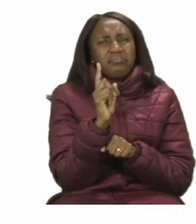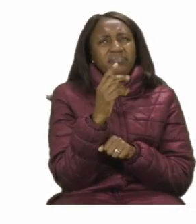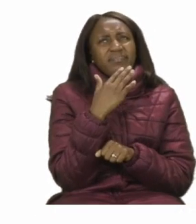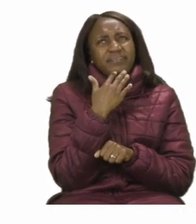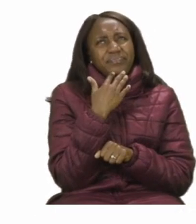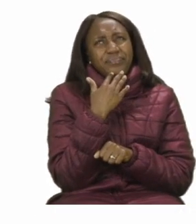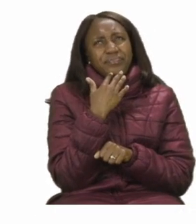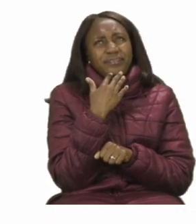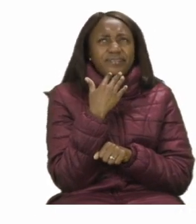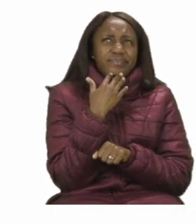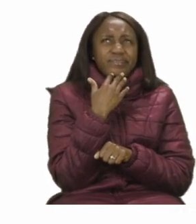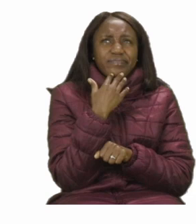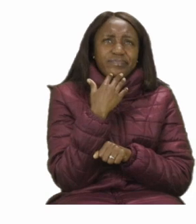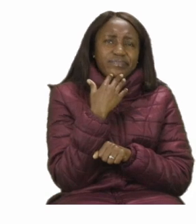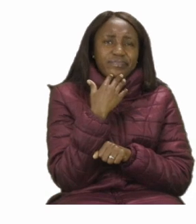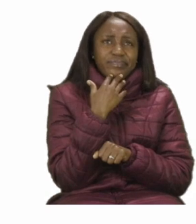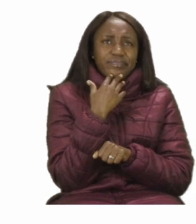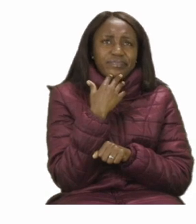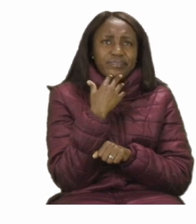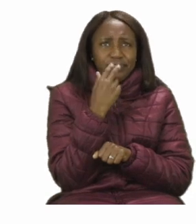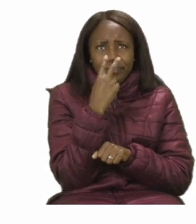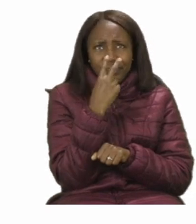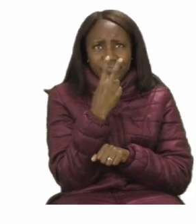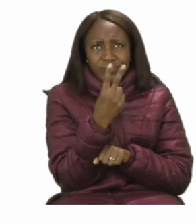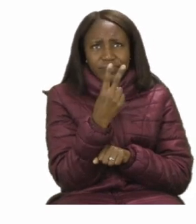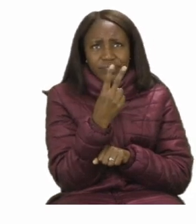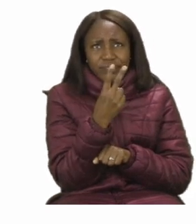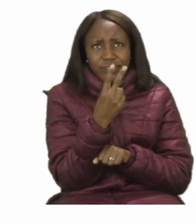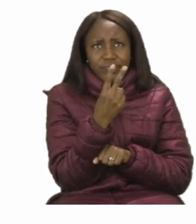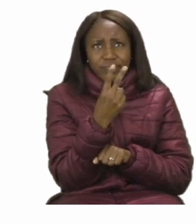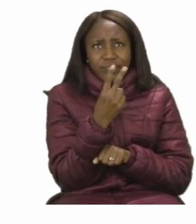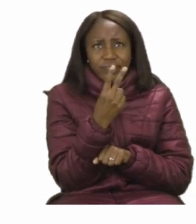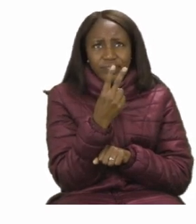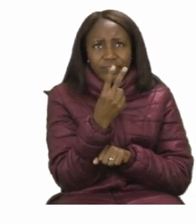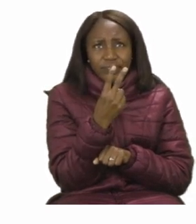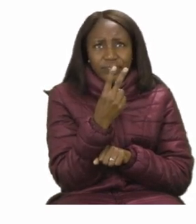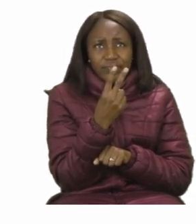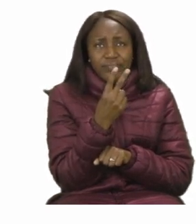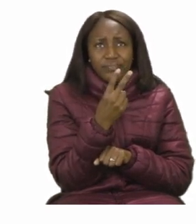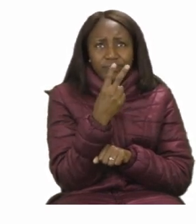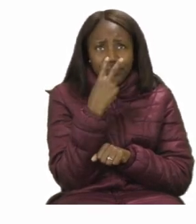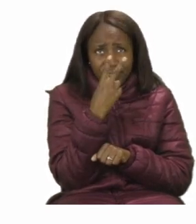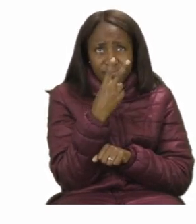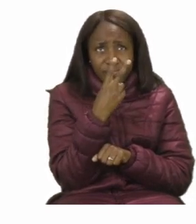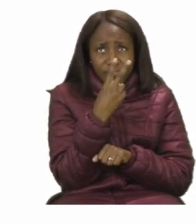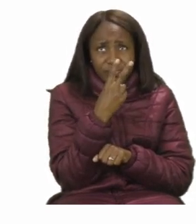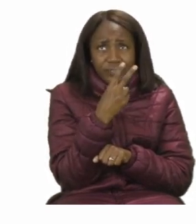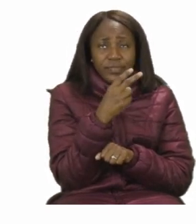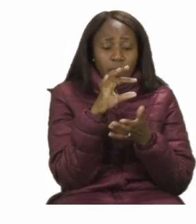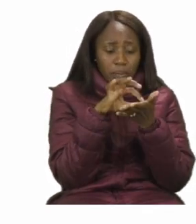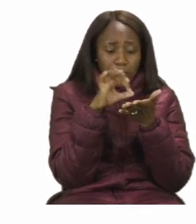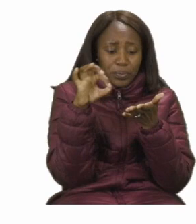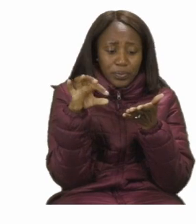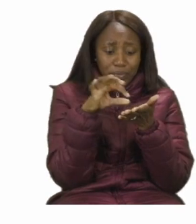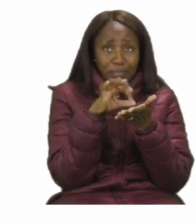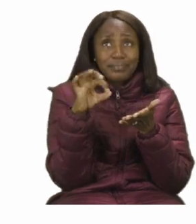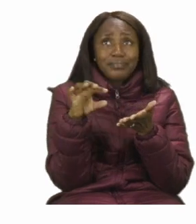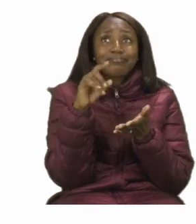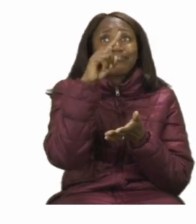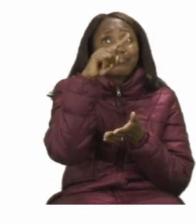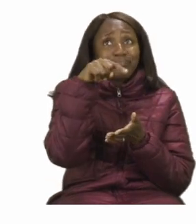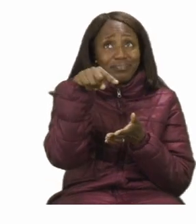be. Can we have a look there? If you said seed, then you